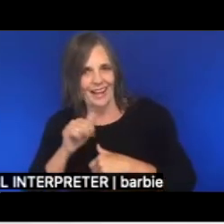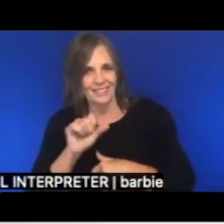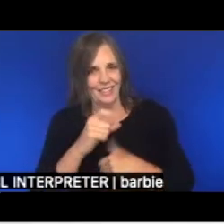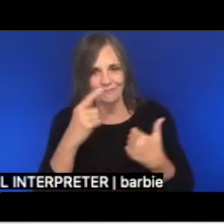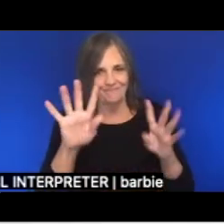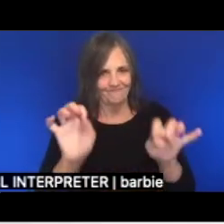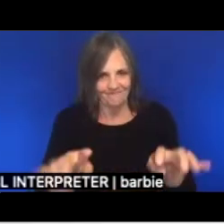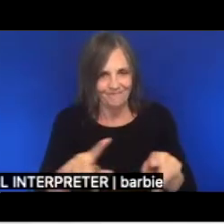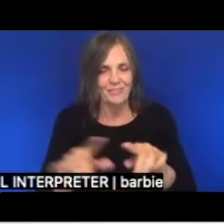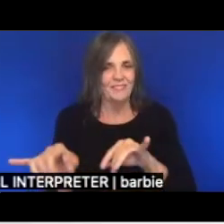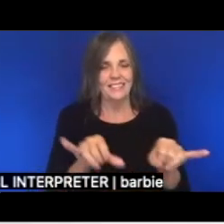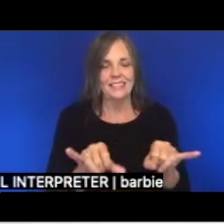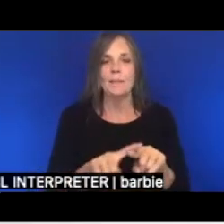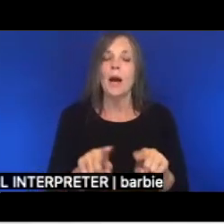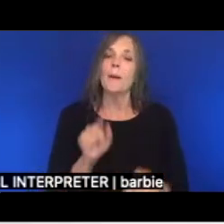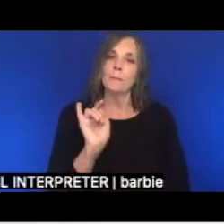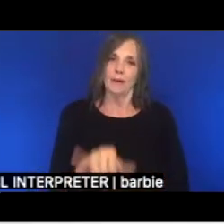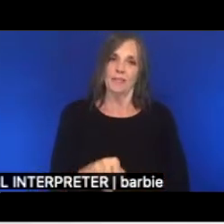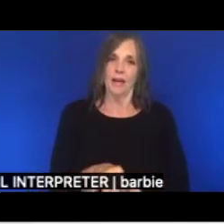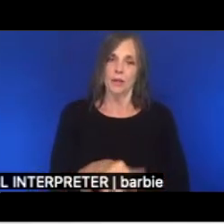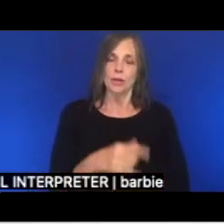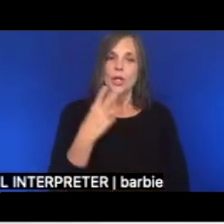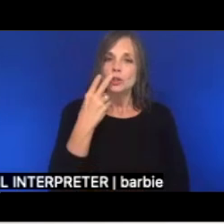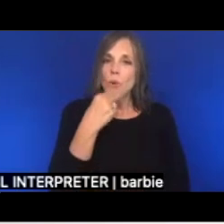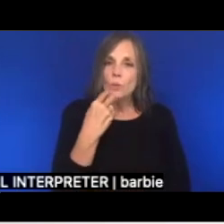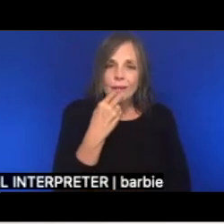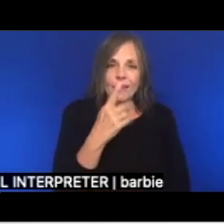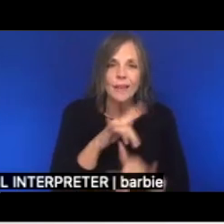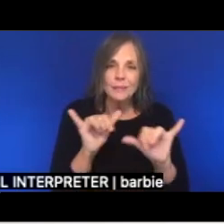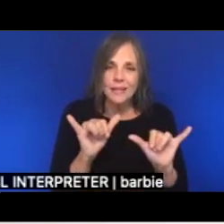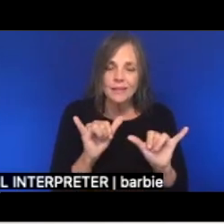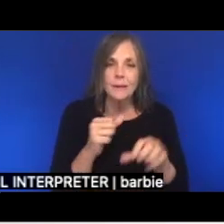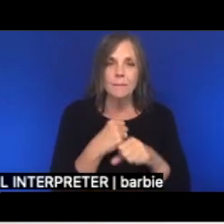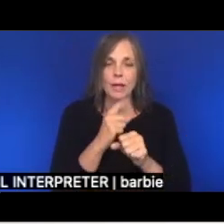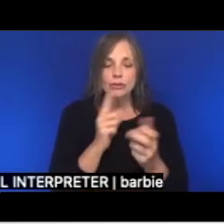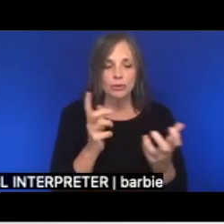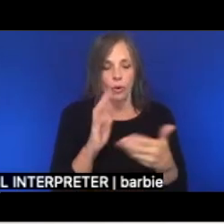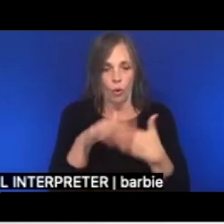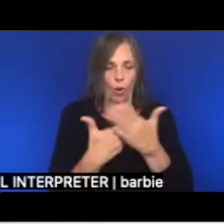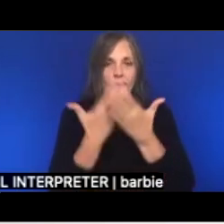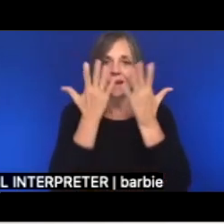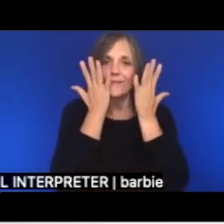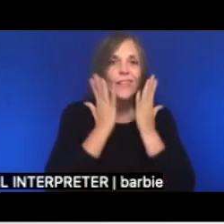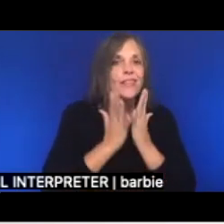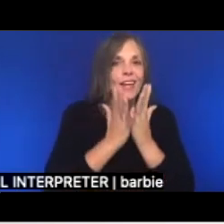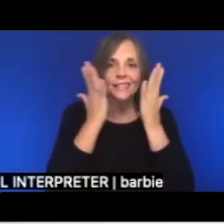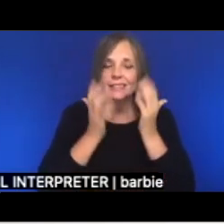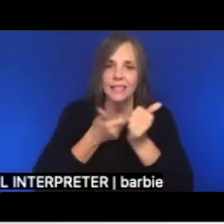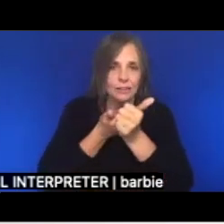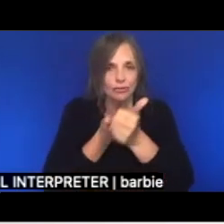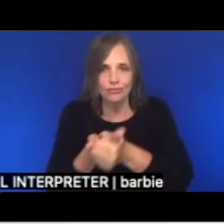ASL is the same. So it's the only way, like reading the lips and making sure that all of this needs to be kind of tracked